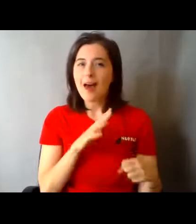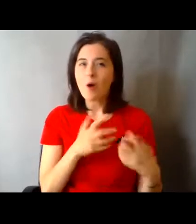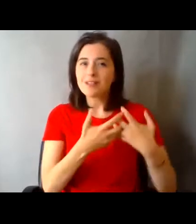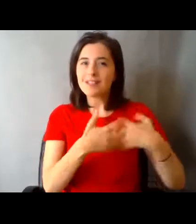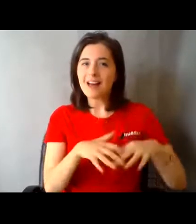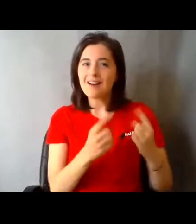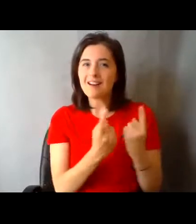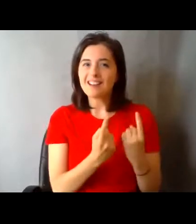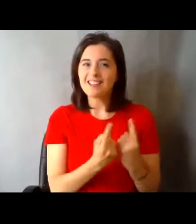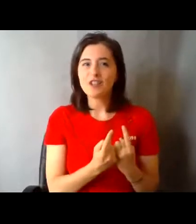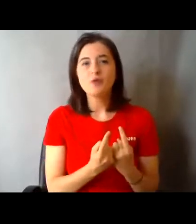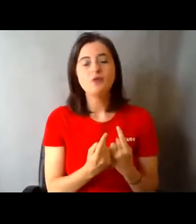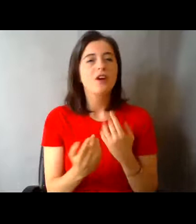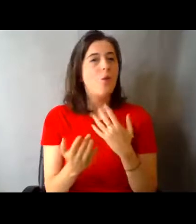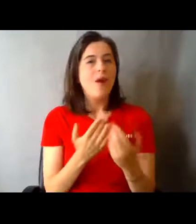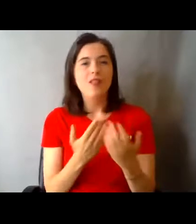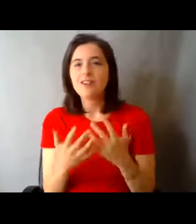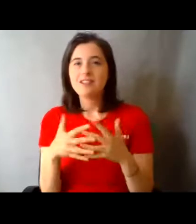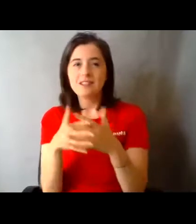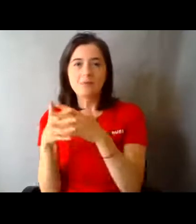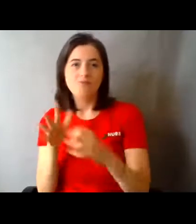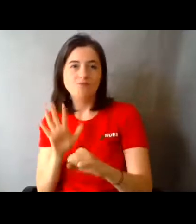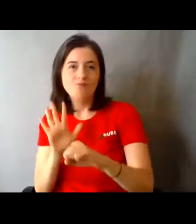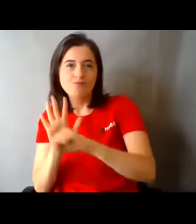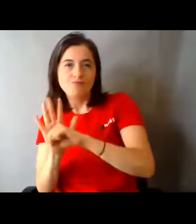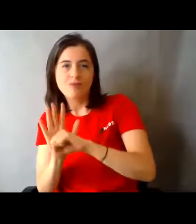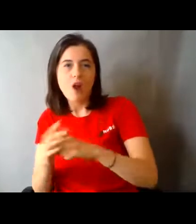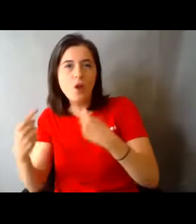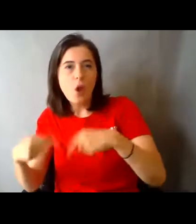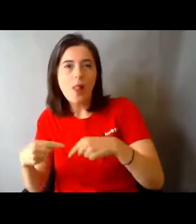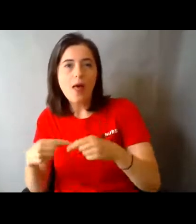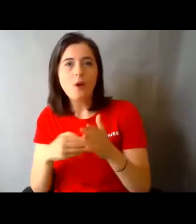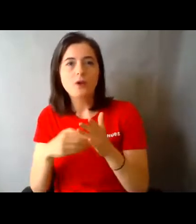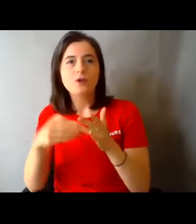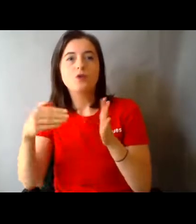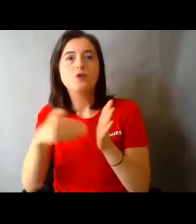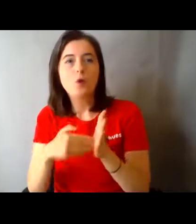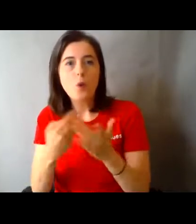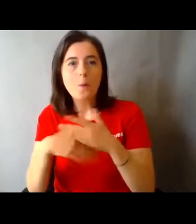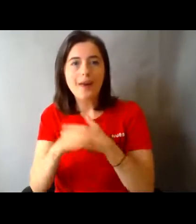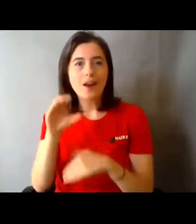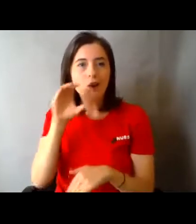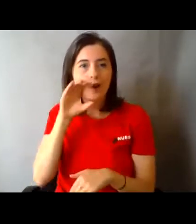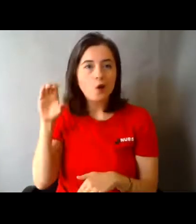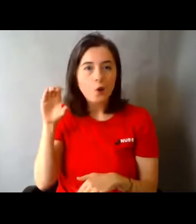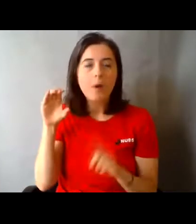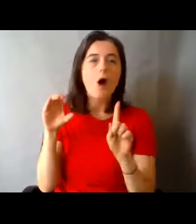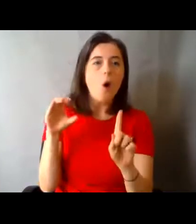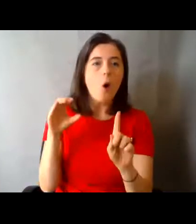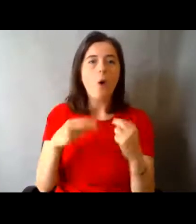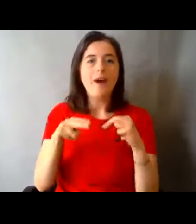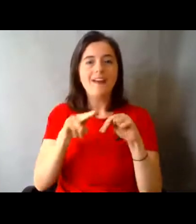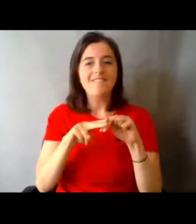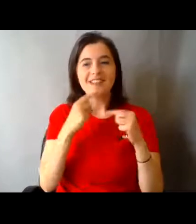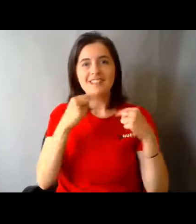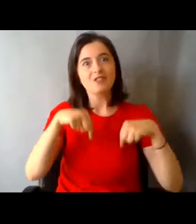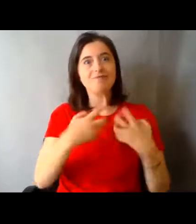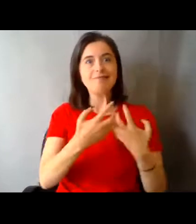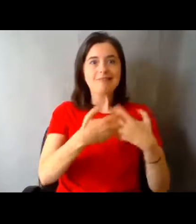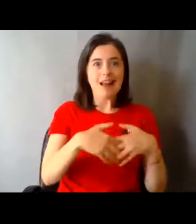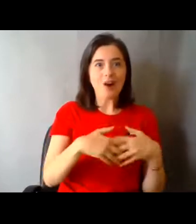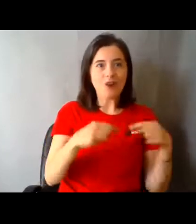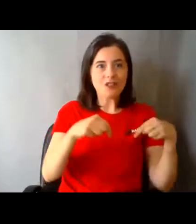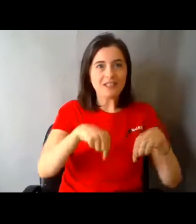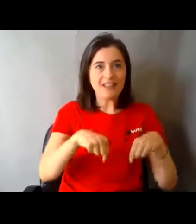the US blockade disallowing Zoom in Cuba, or whether it is the technology making the